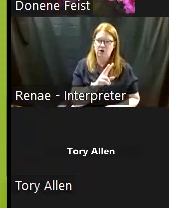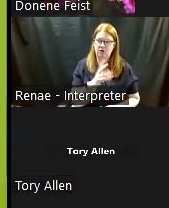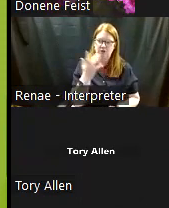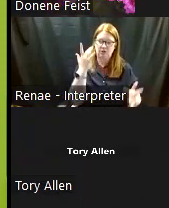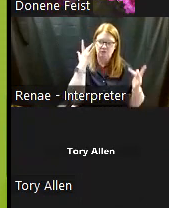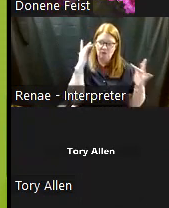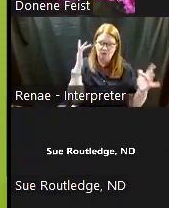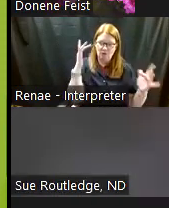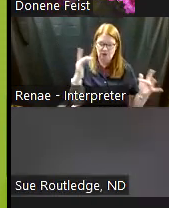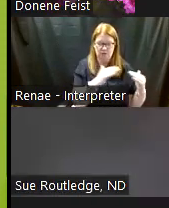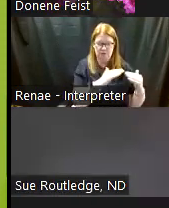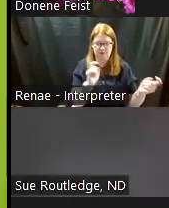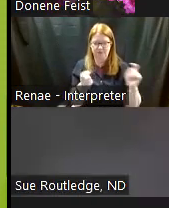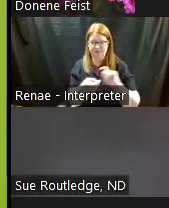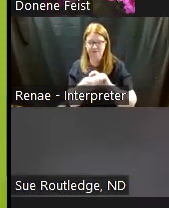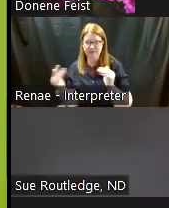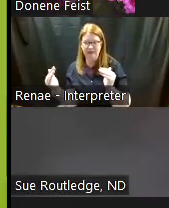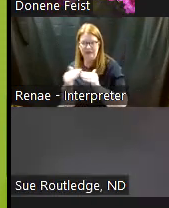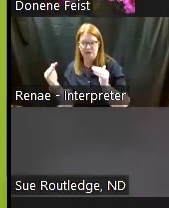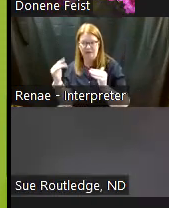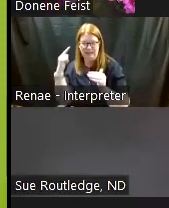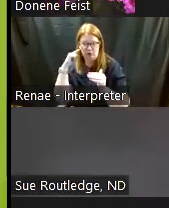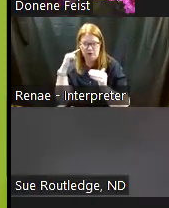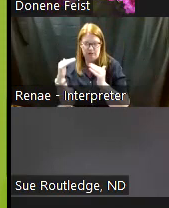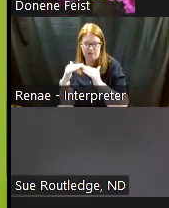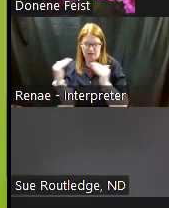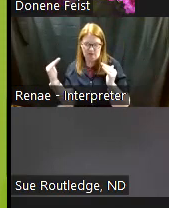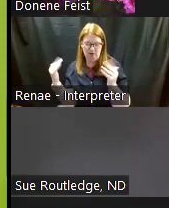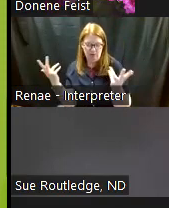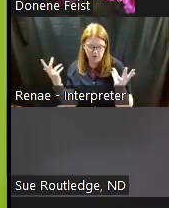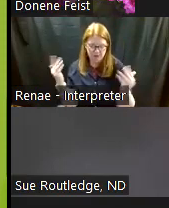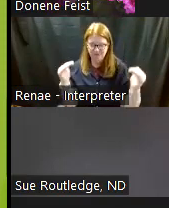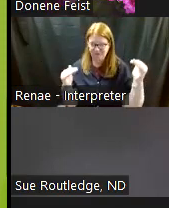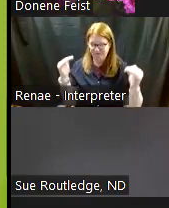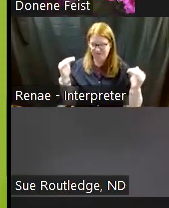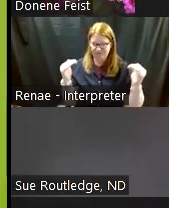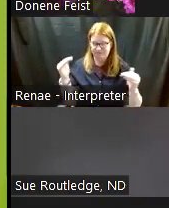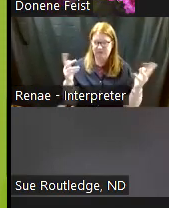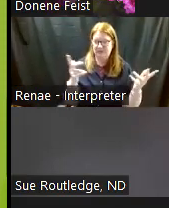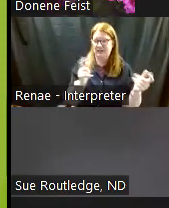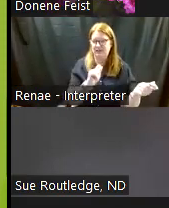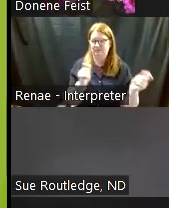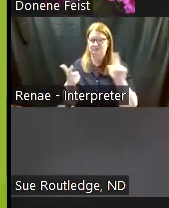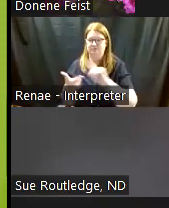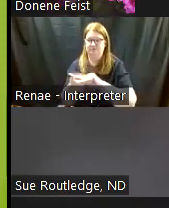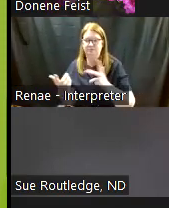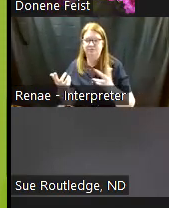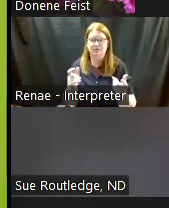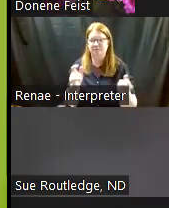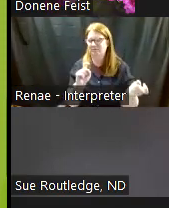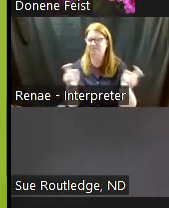level into an equivalent hearing level that we would see. This is kind of getting into the weeds,